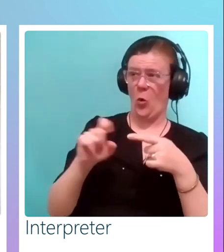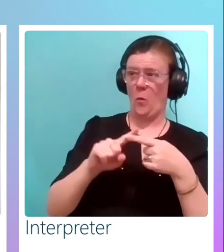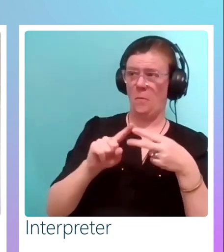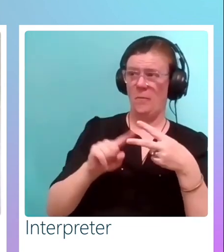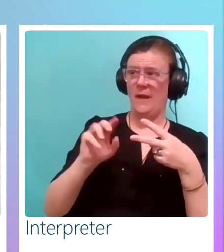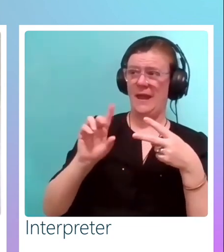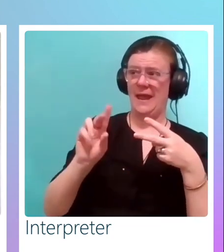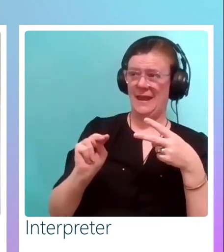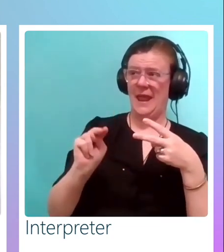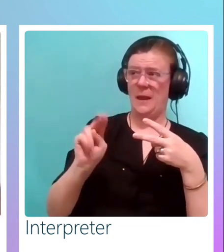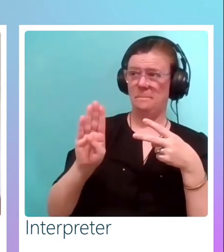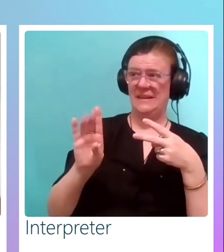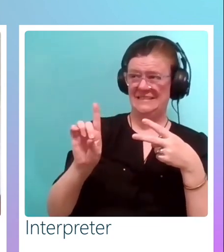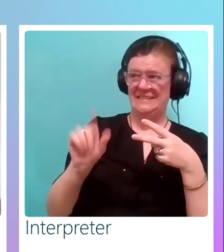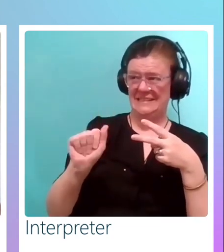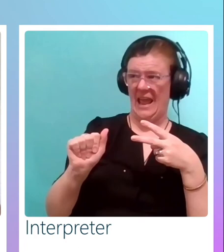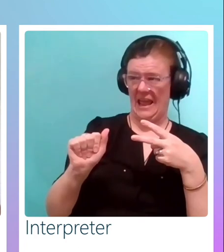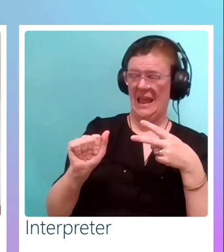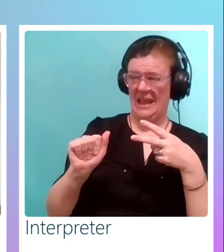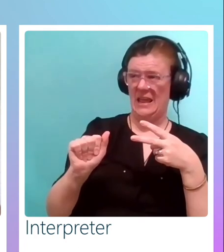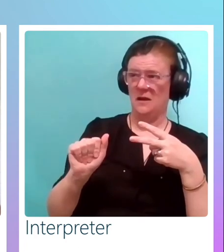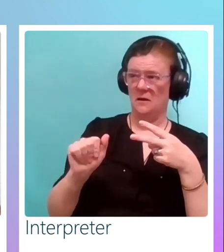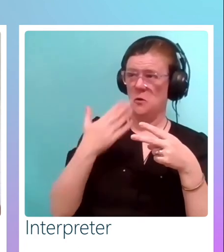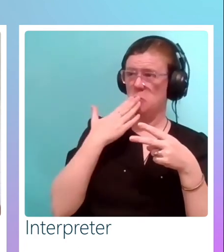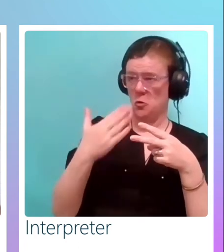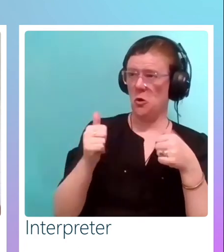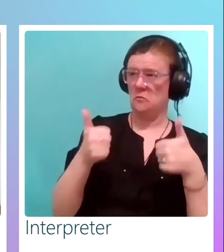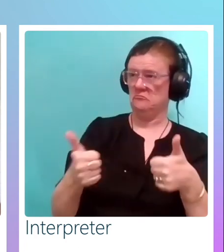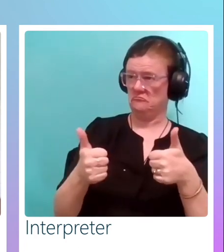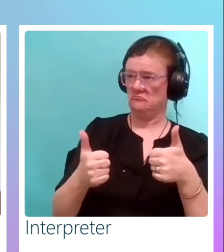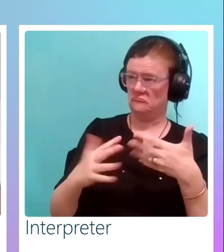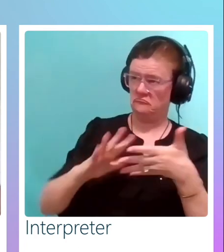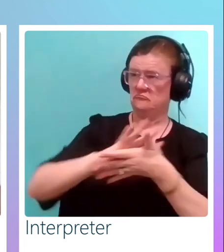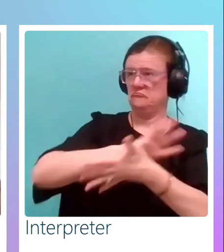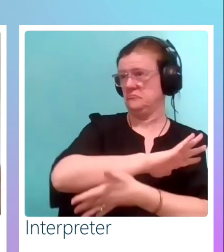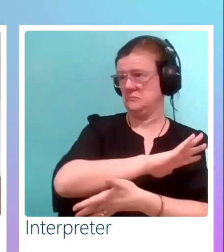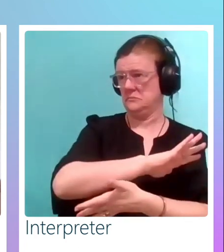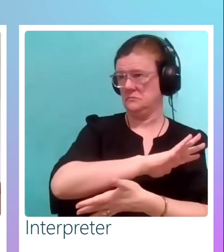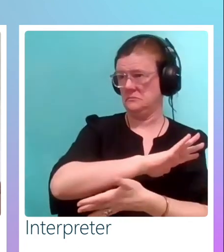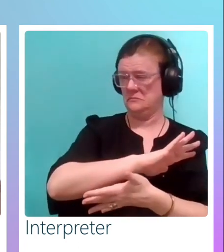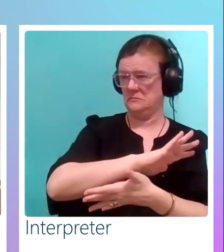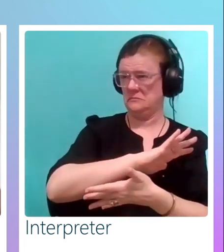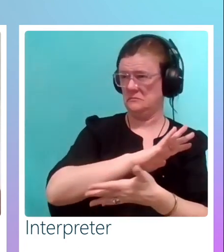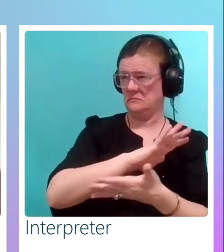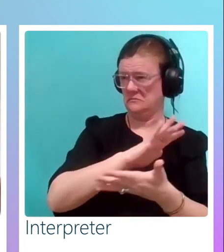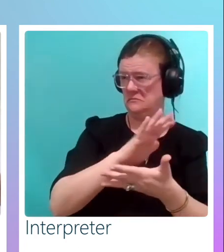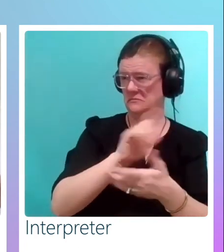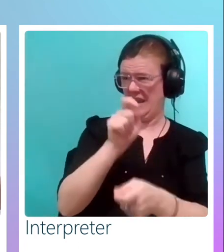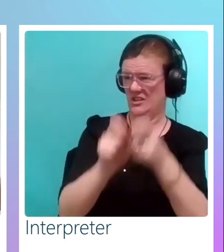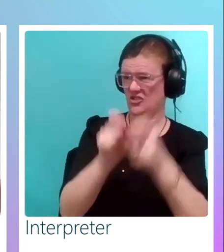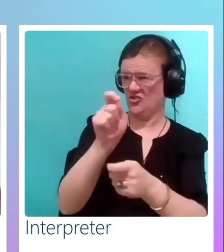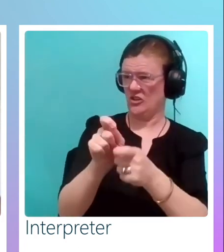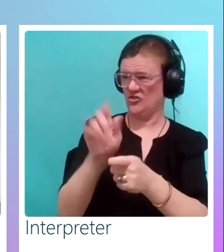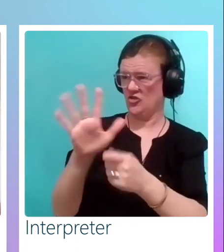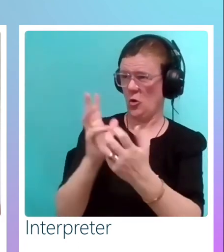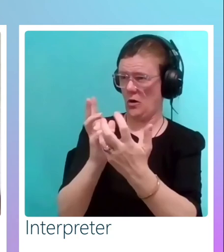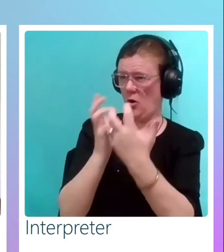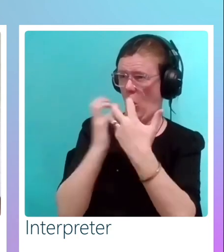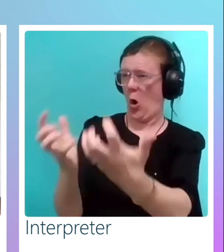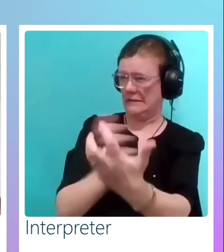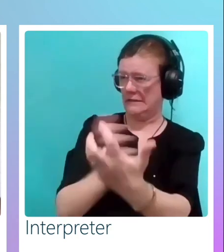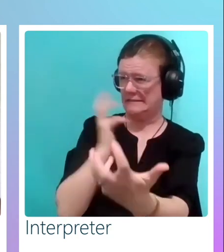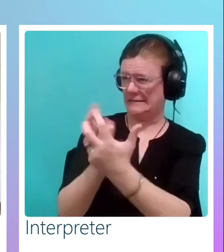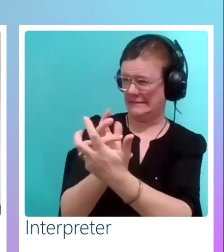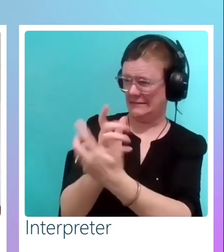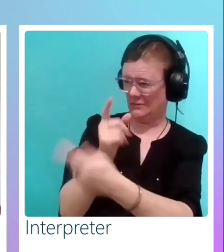like the baseline. That'll give you a broad range of coverage, and then you can adjust to your audience, right?